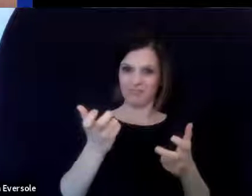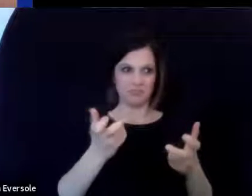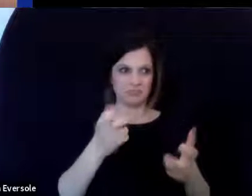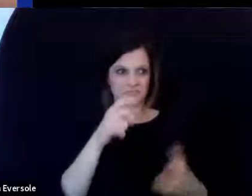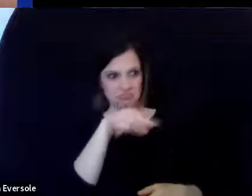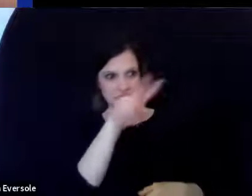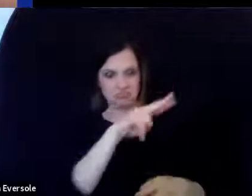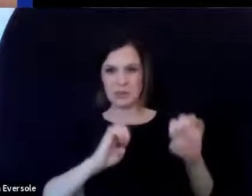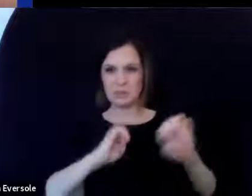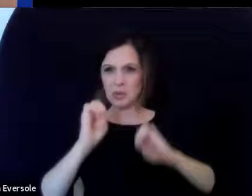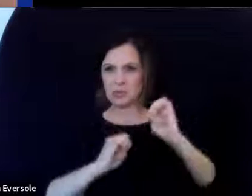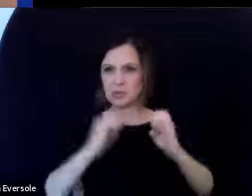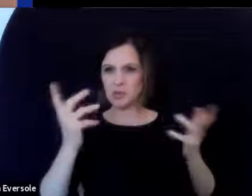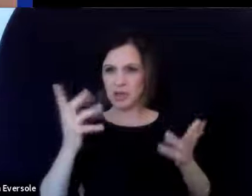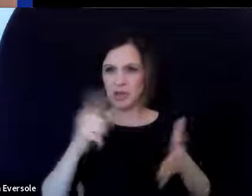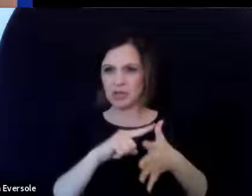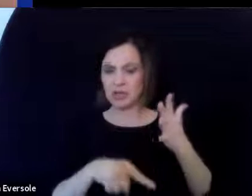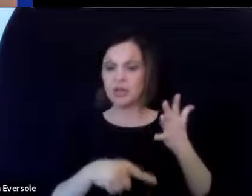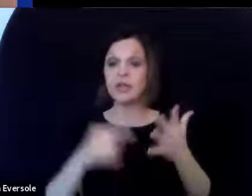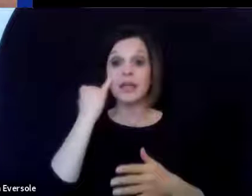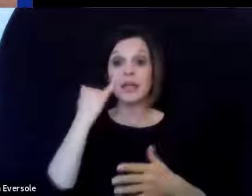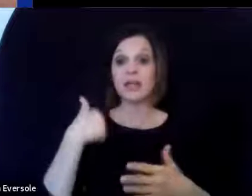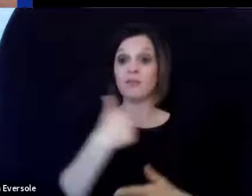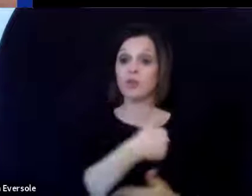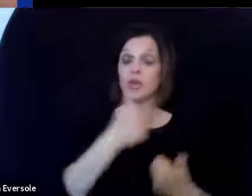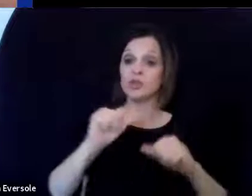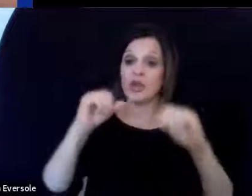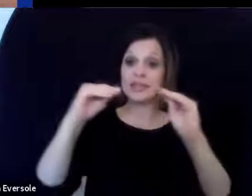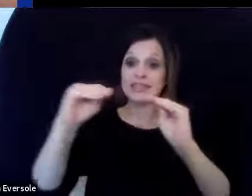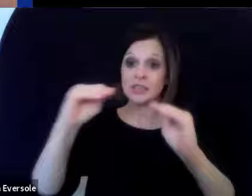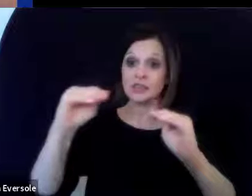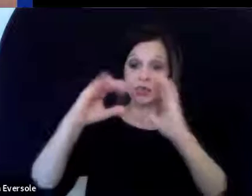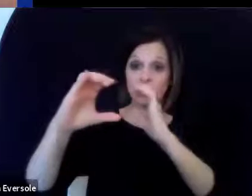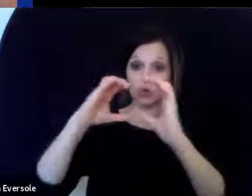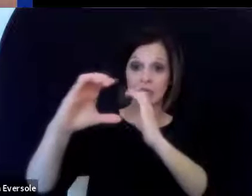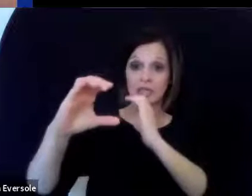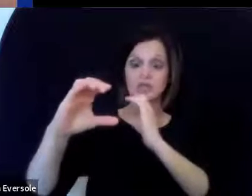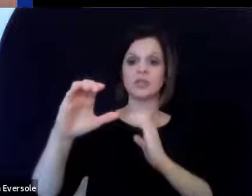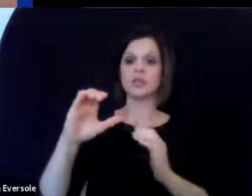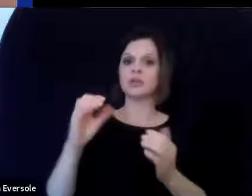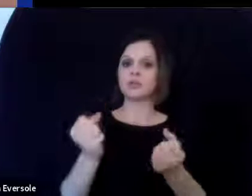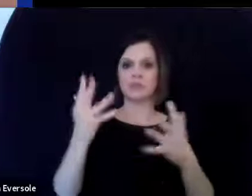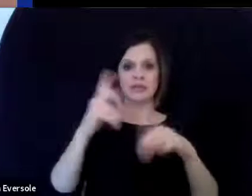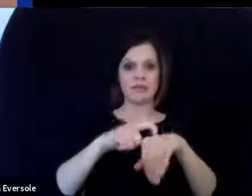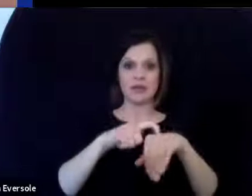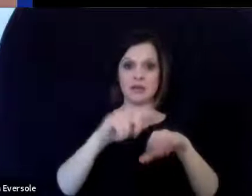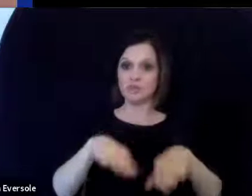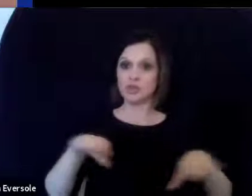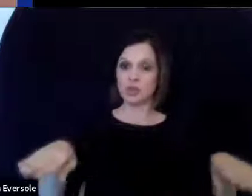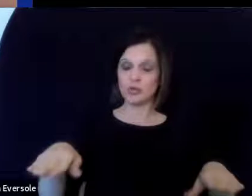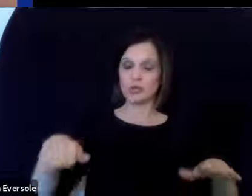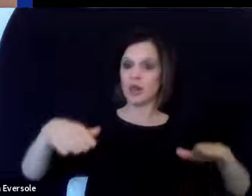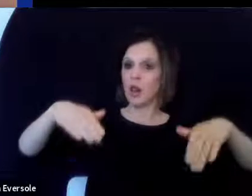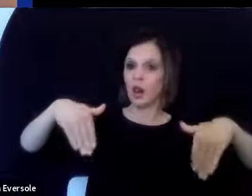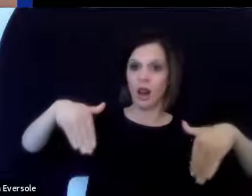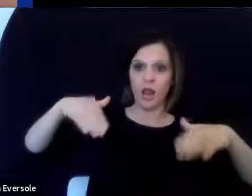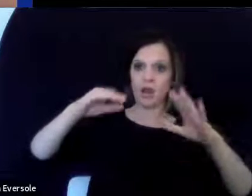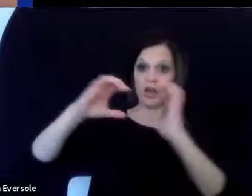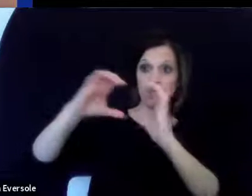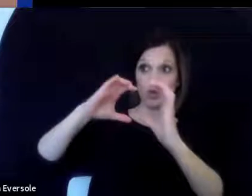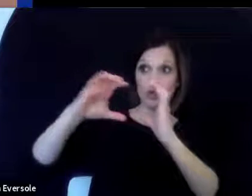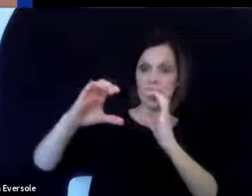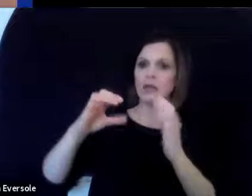teach communication, lots of times kids who don't have conventional communication yet, they use their